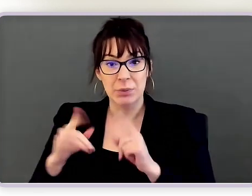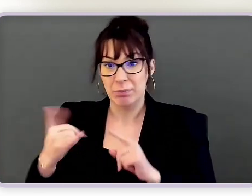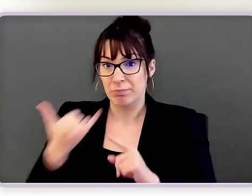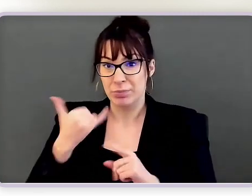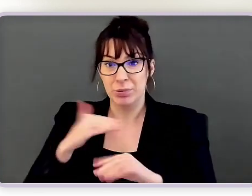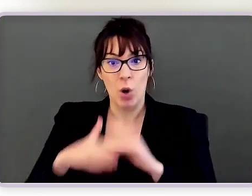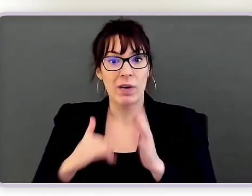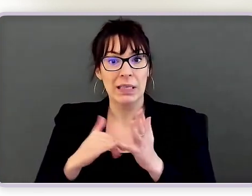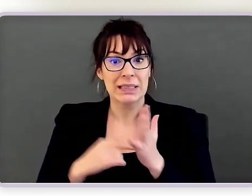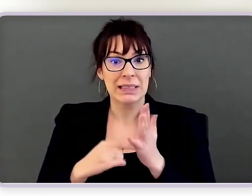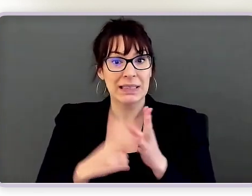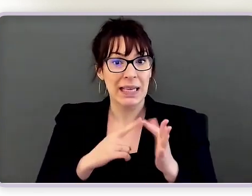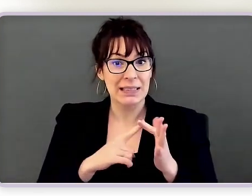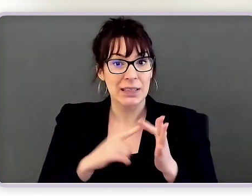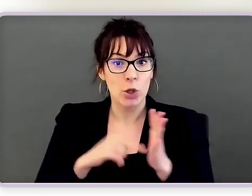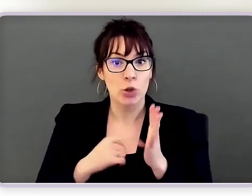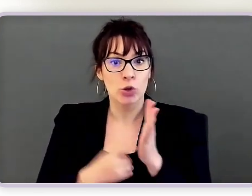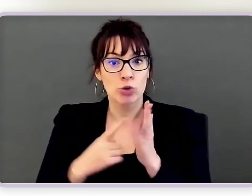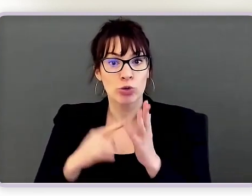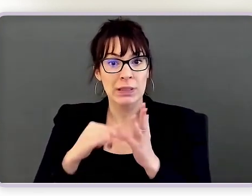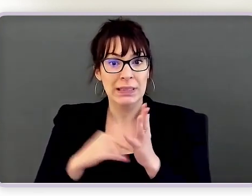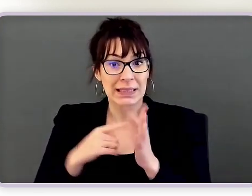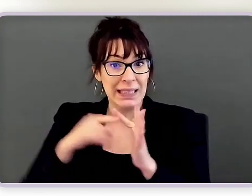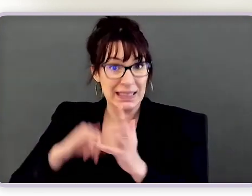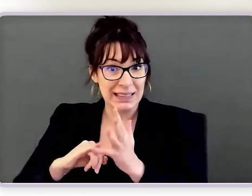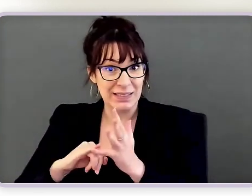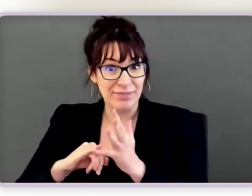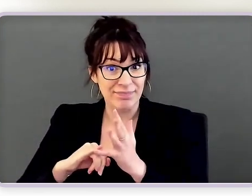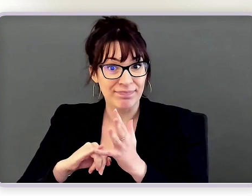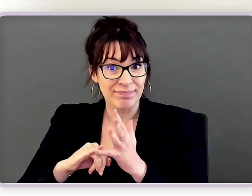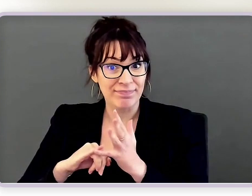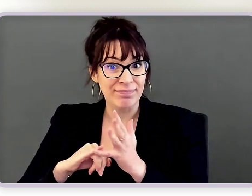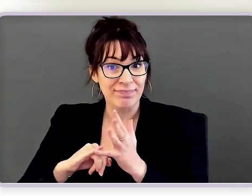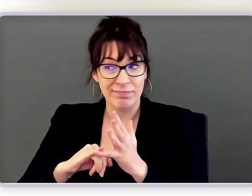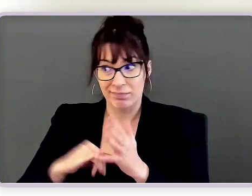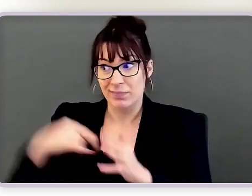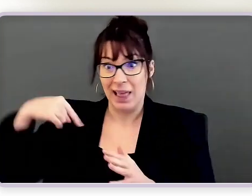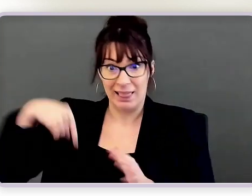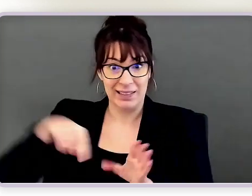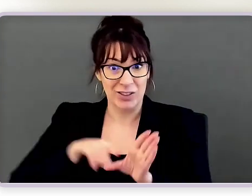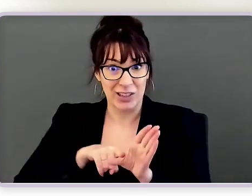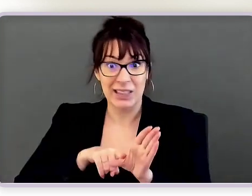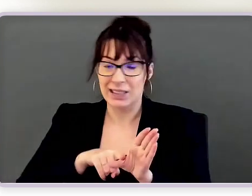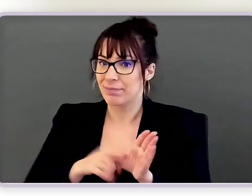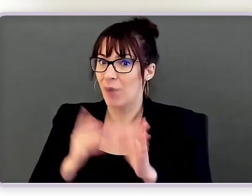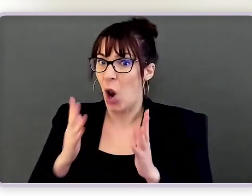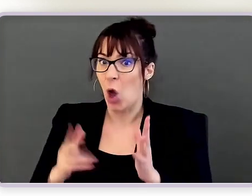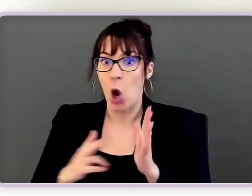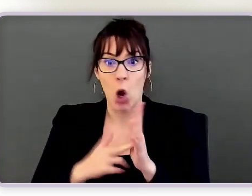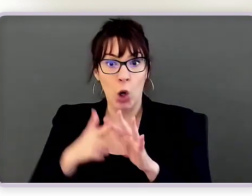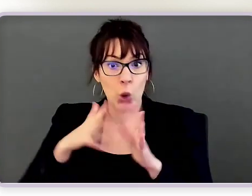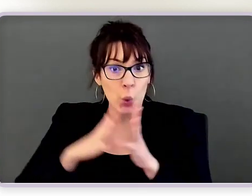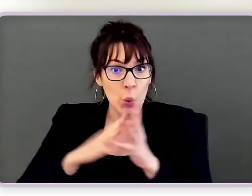lot of publicity about them in the last year, sorry. A lot of exposés on television shows like Four